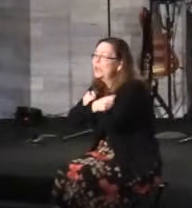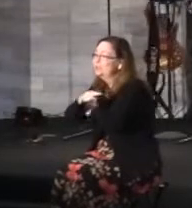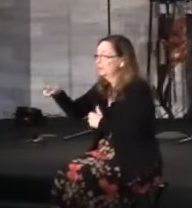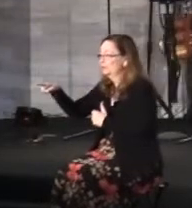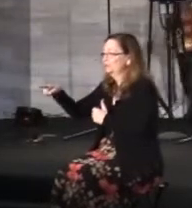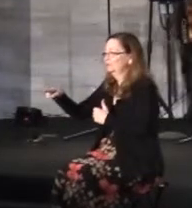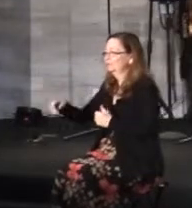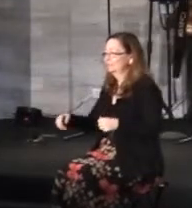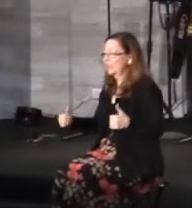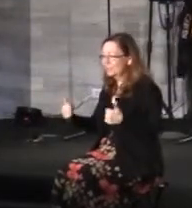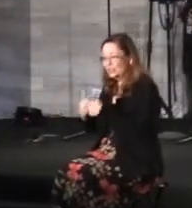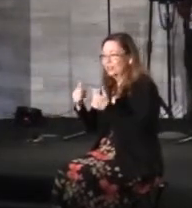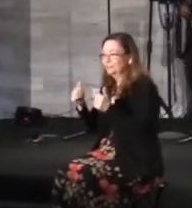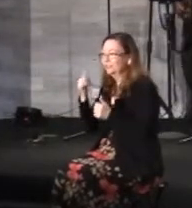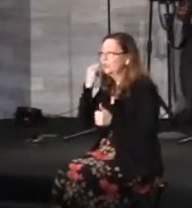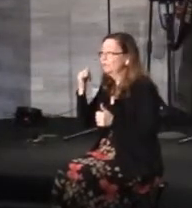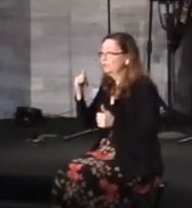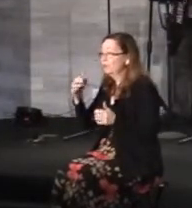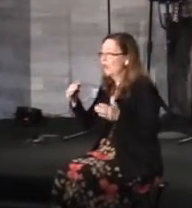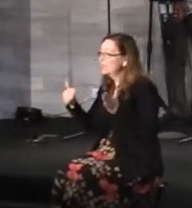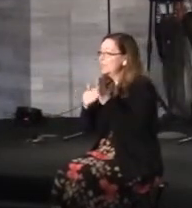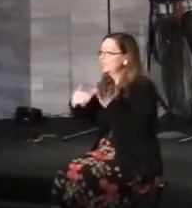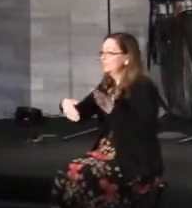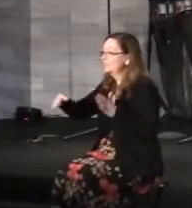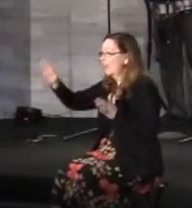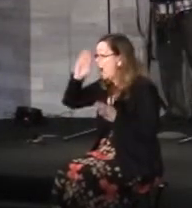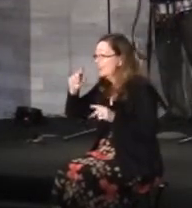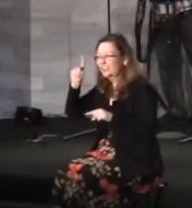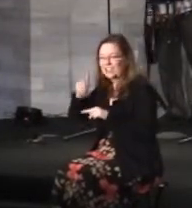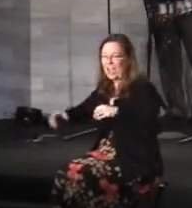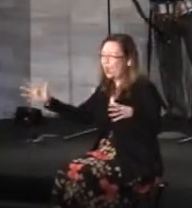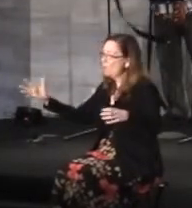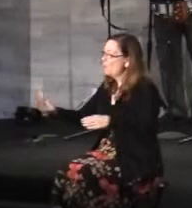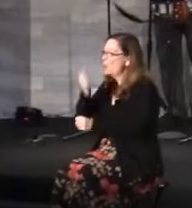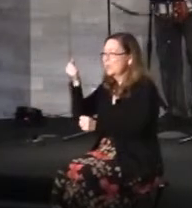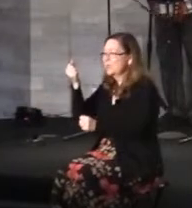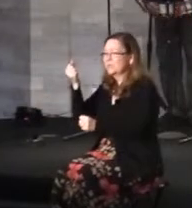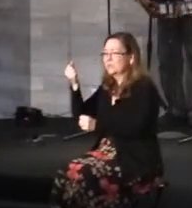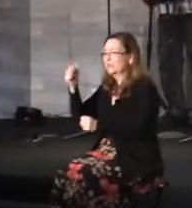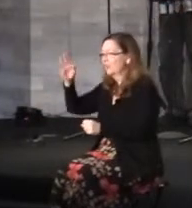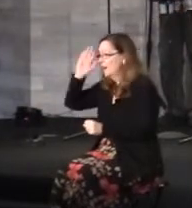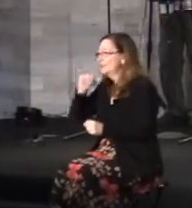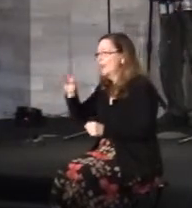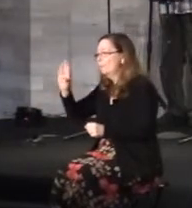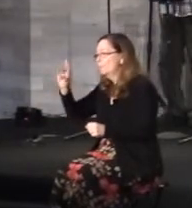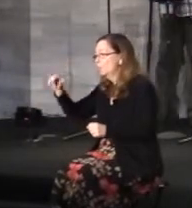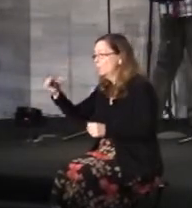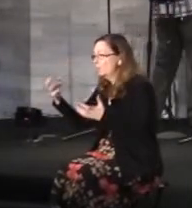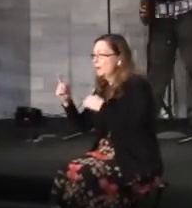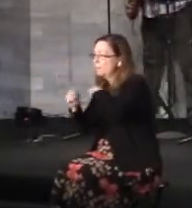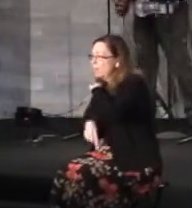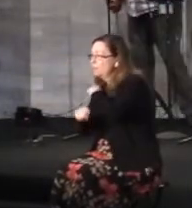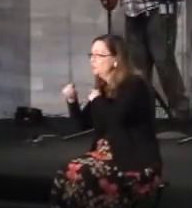you go up against a battle with God, you're not going to win. You'll lose every time. But God isn't a bully who's wanting to punish you. He's